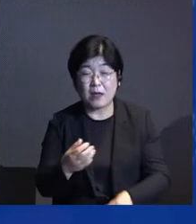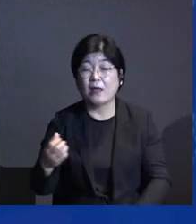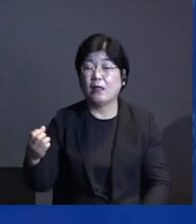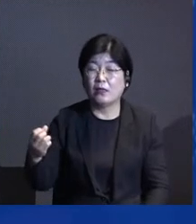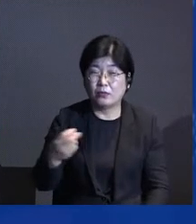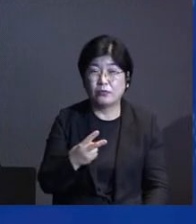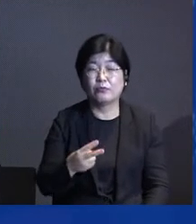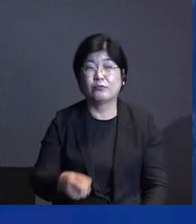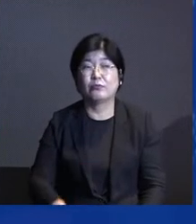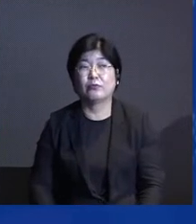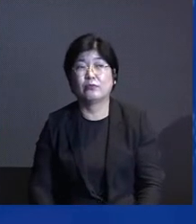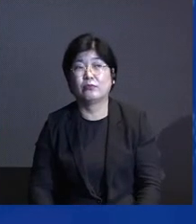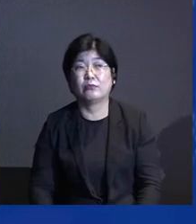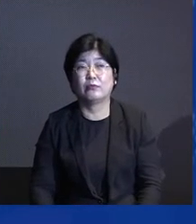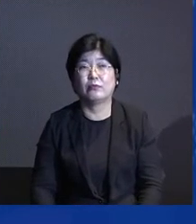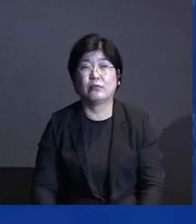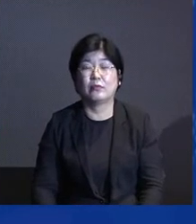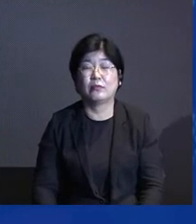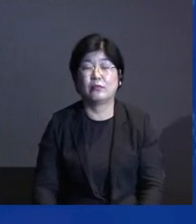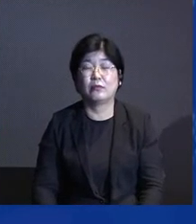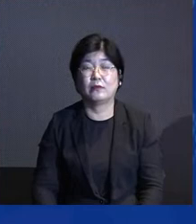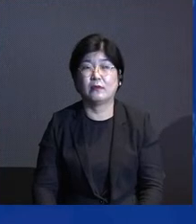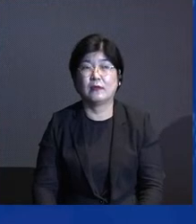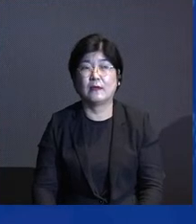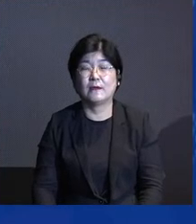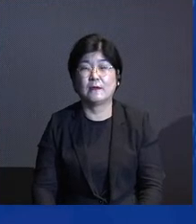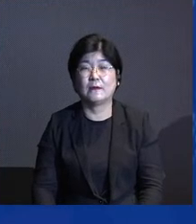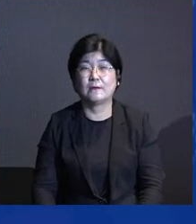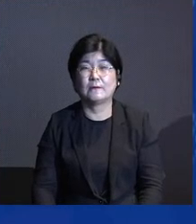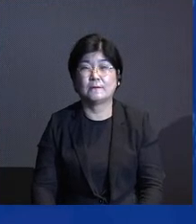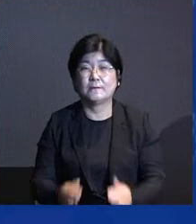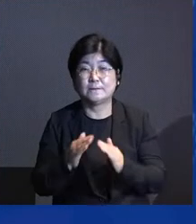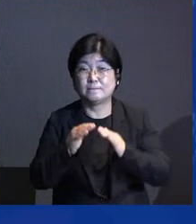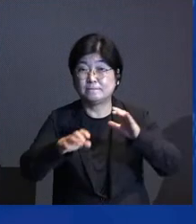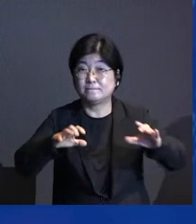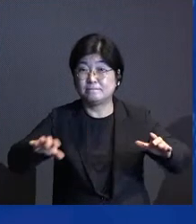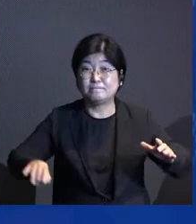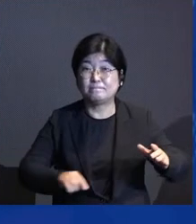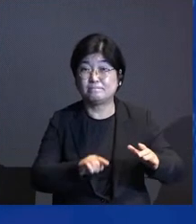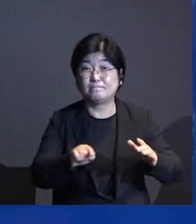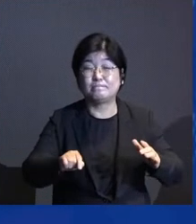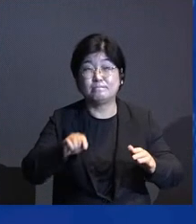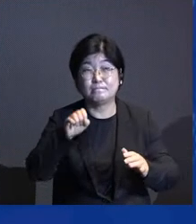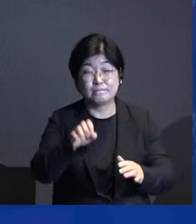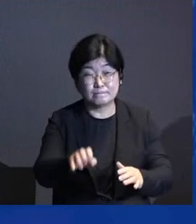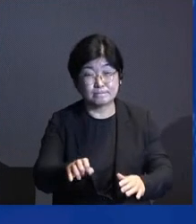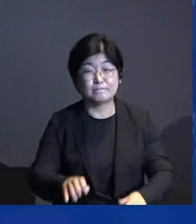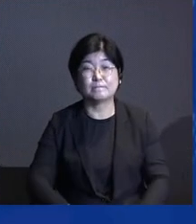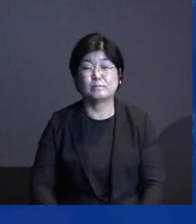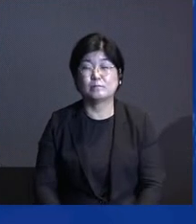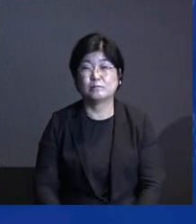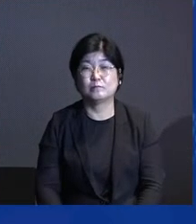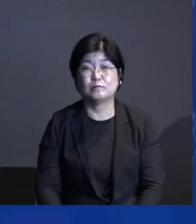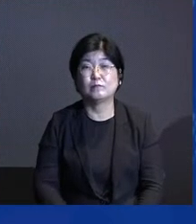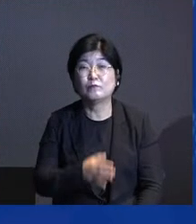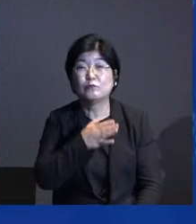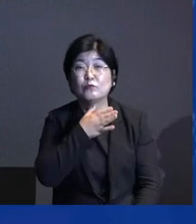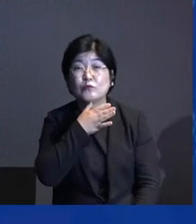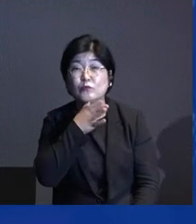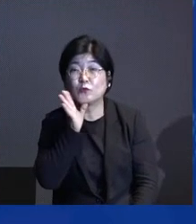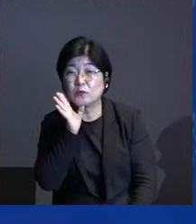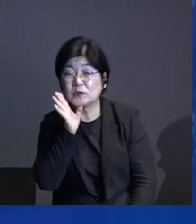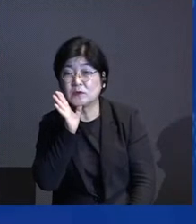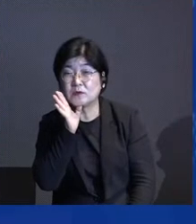club meeting venue or at the village, so that all people can come to the